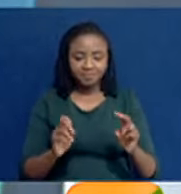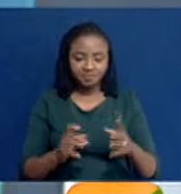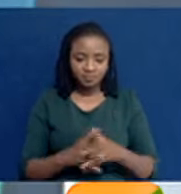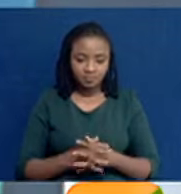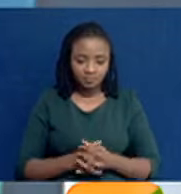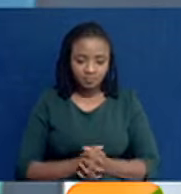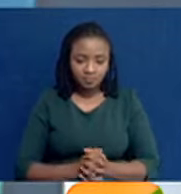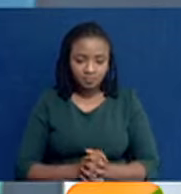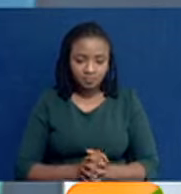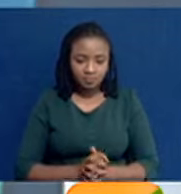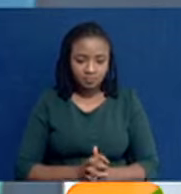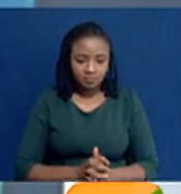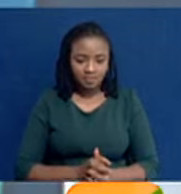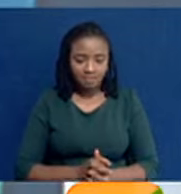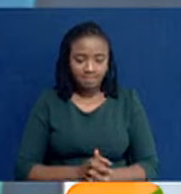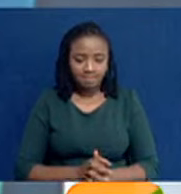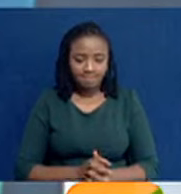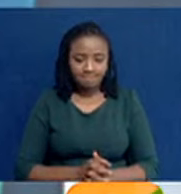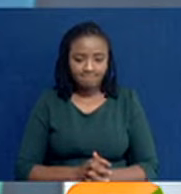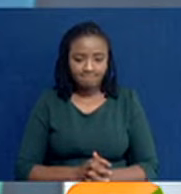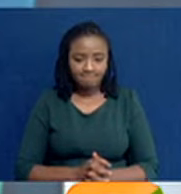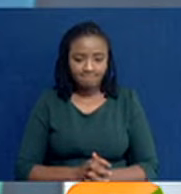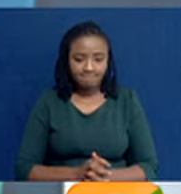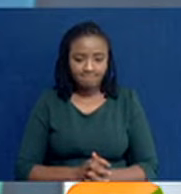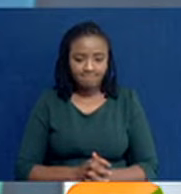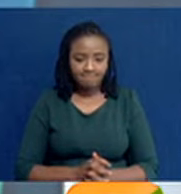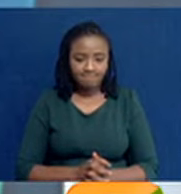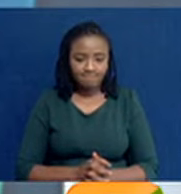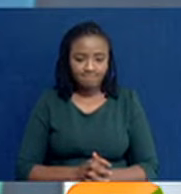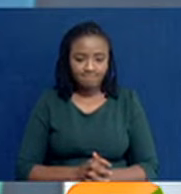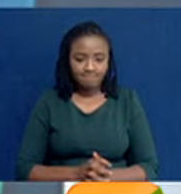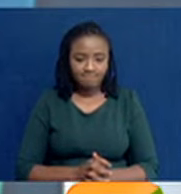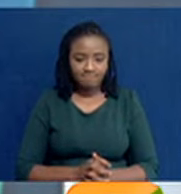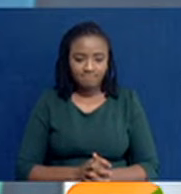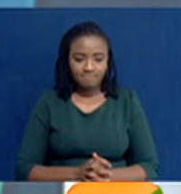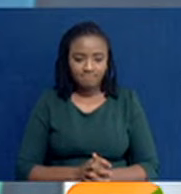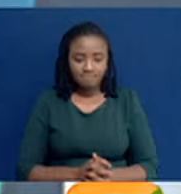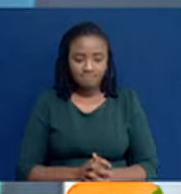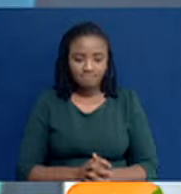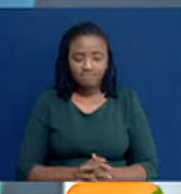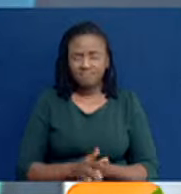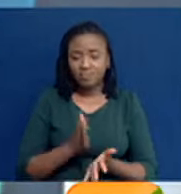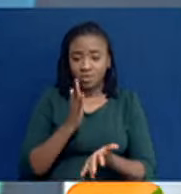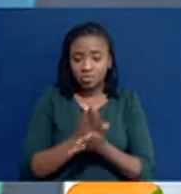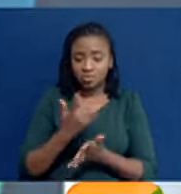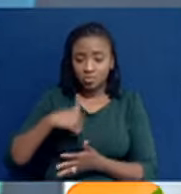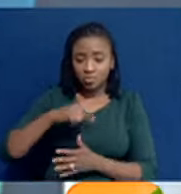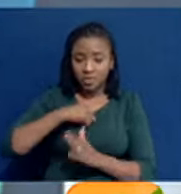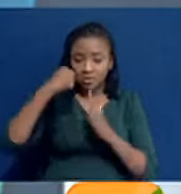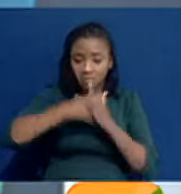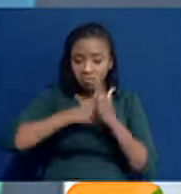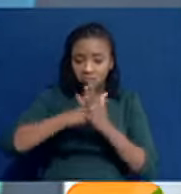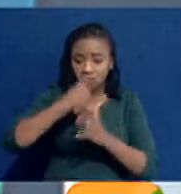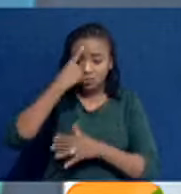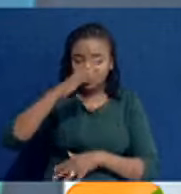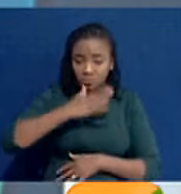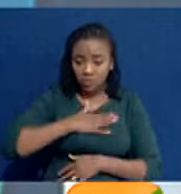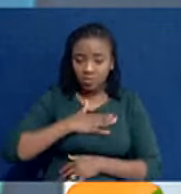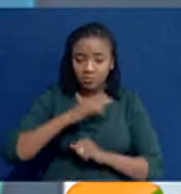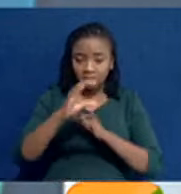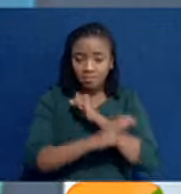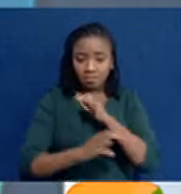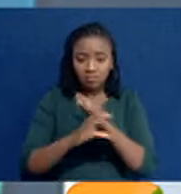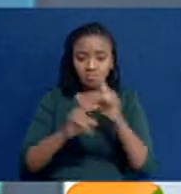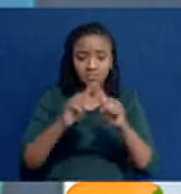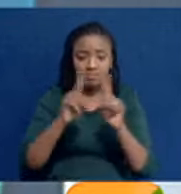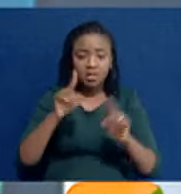time what party the woman was. Right. Yes, we fought for our parties, but women